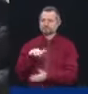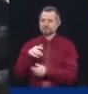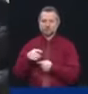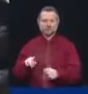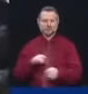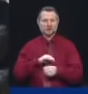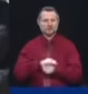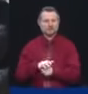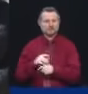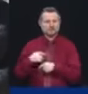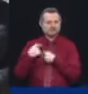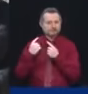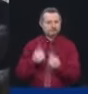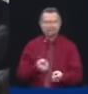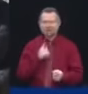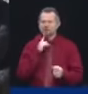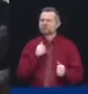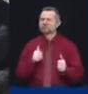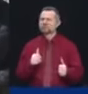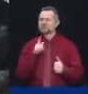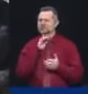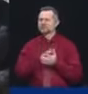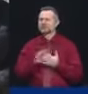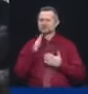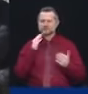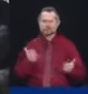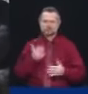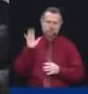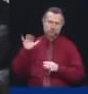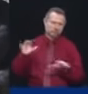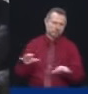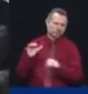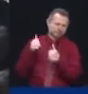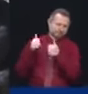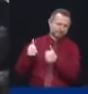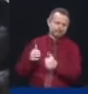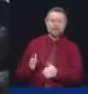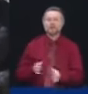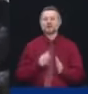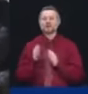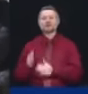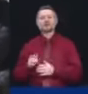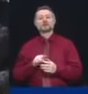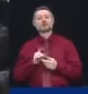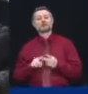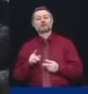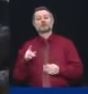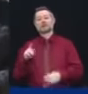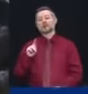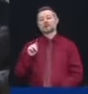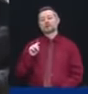been fantastic. So it's a pleasure to be with him. I want to thank him for his great job. I want to thank Troy Wapner for his